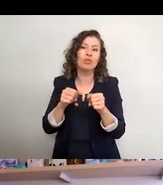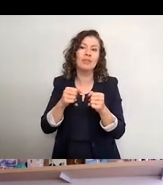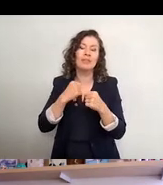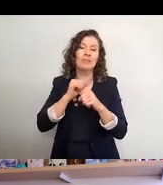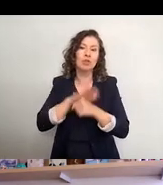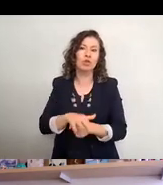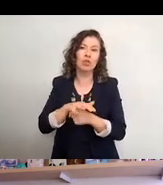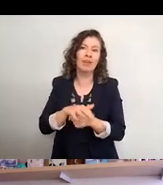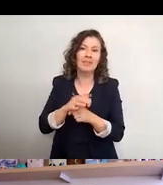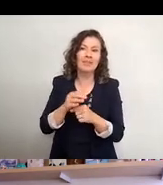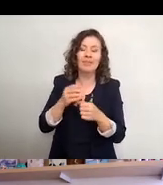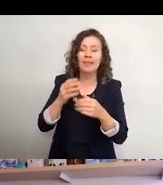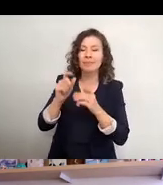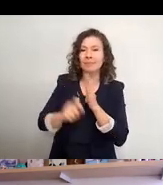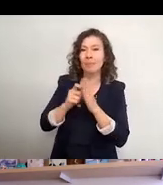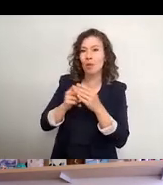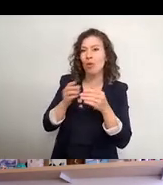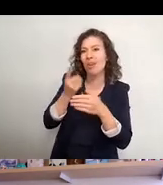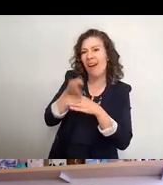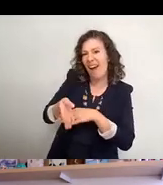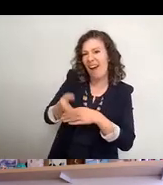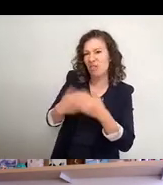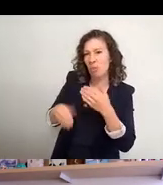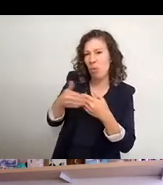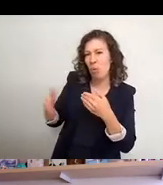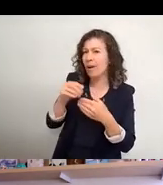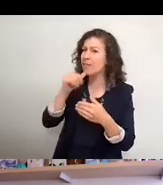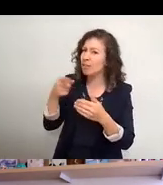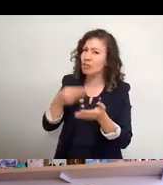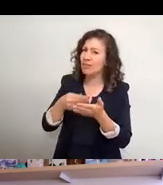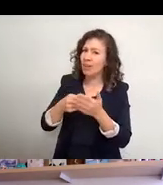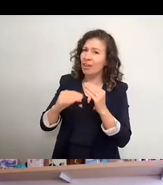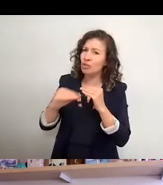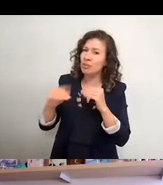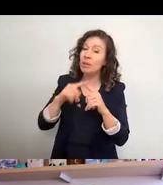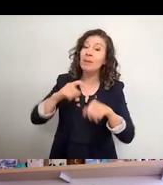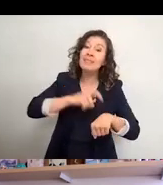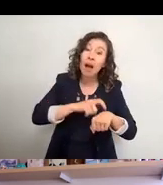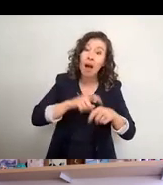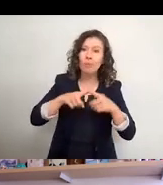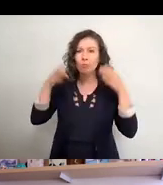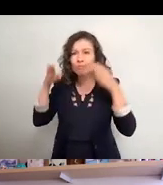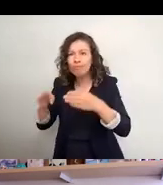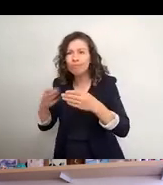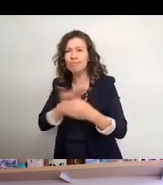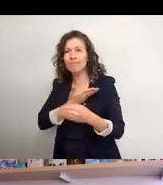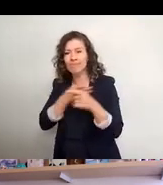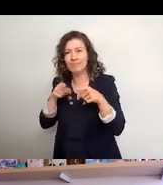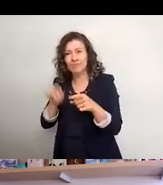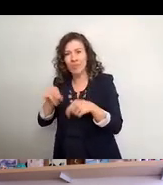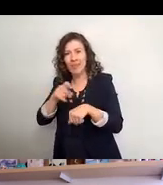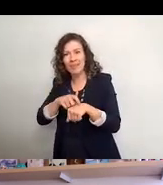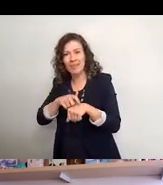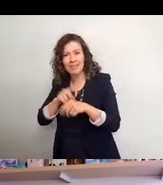period, and maybe not just financial stability, but also the time to devote to their infant when these foundational cognitive skills are